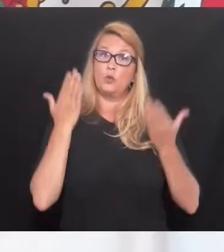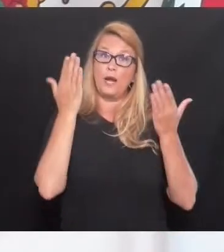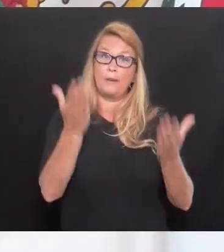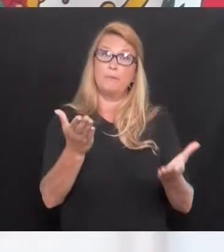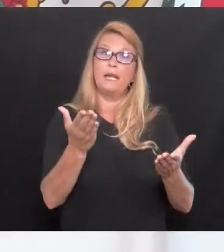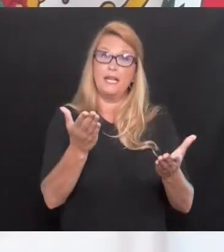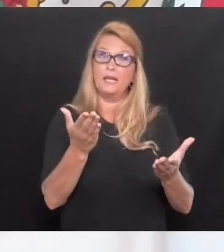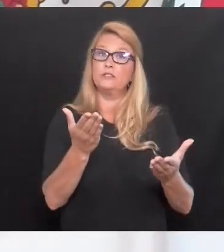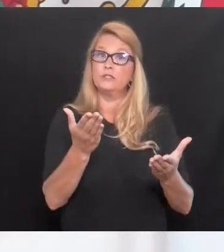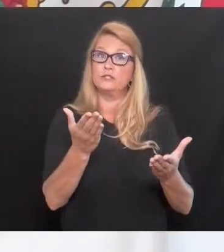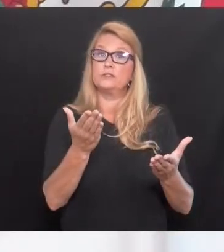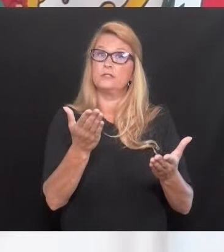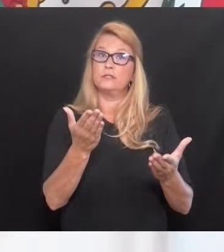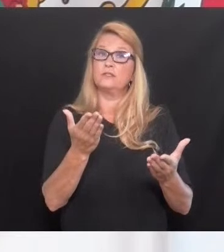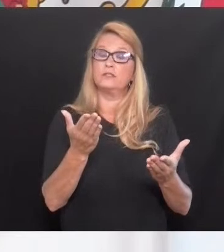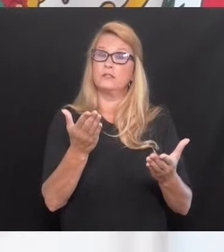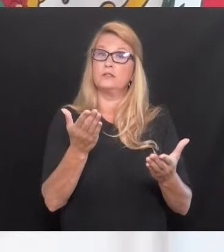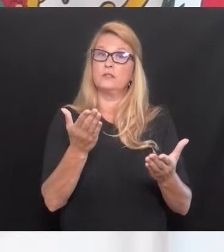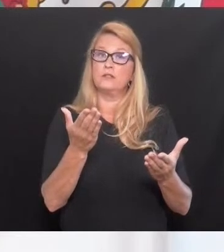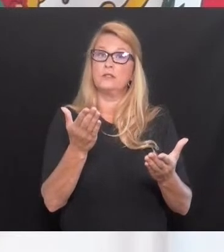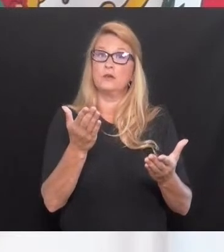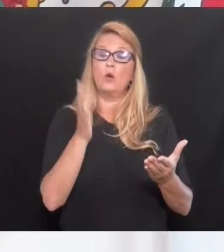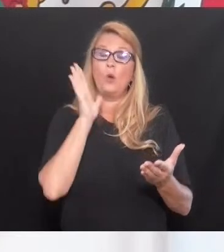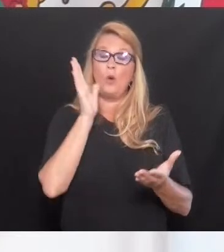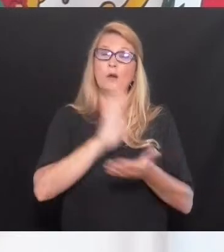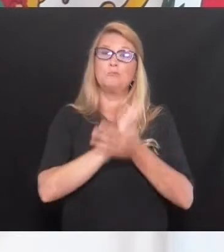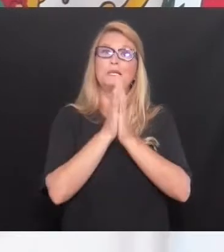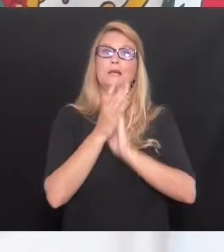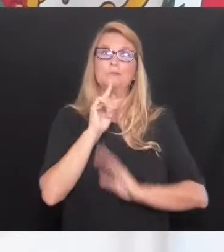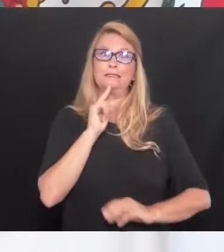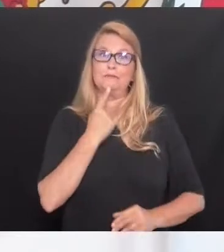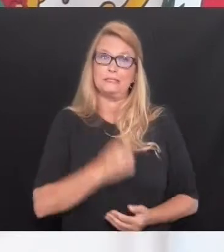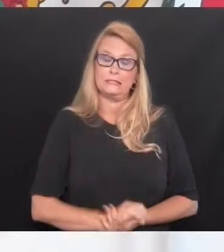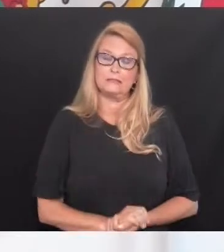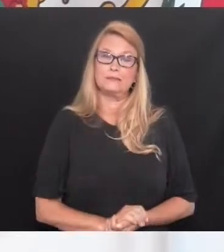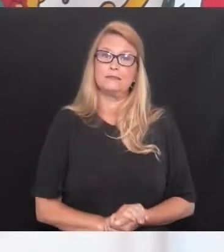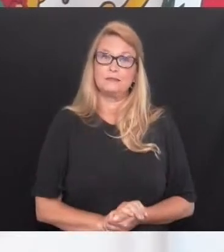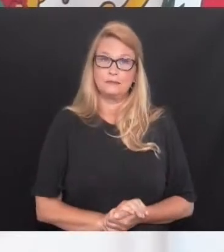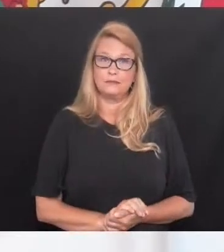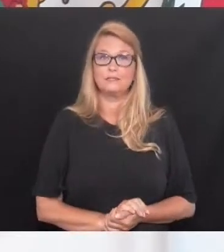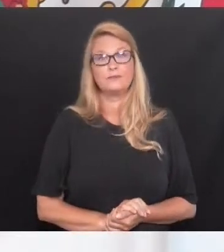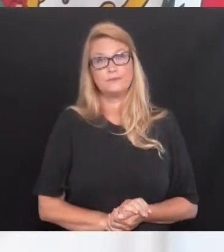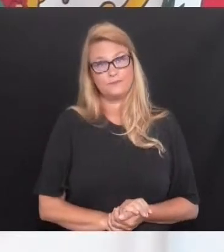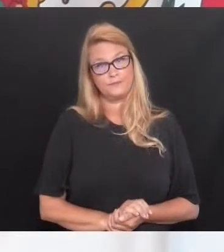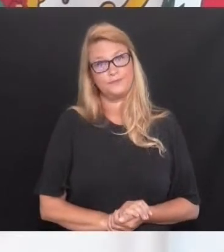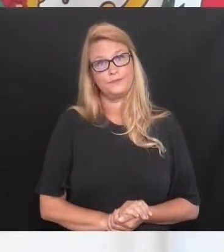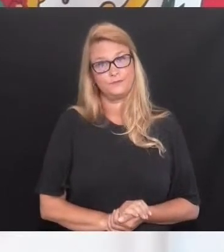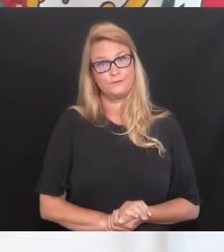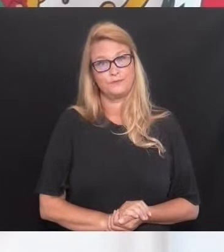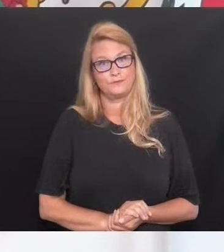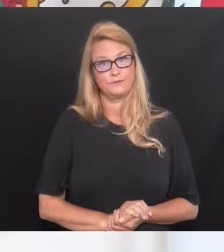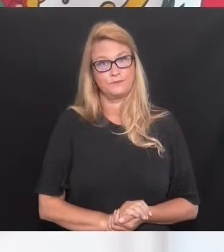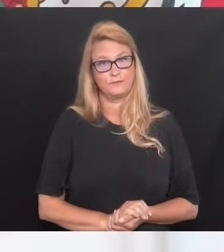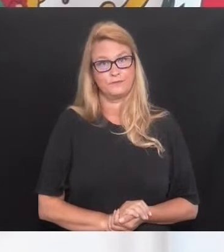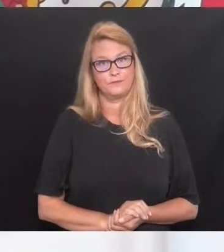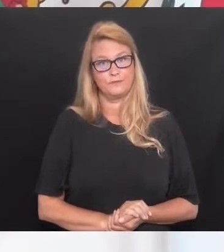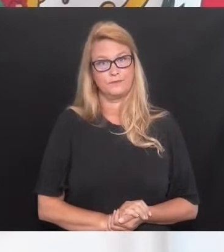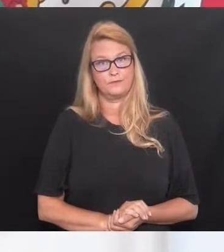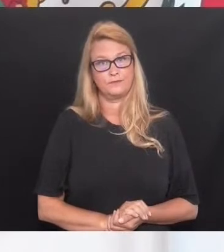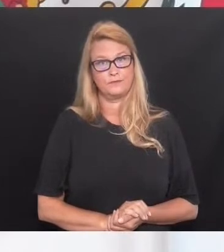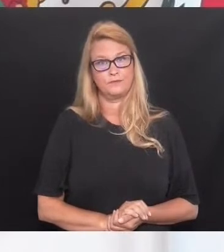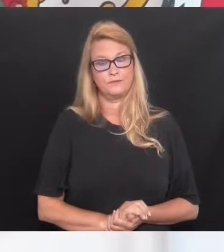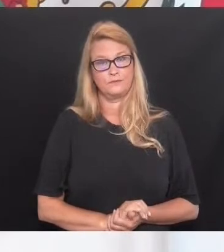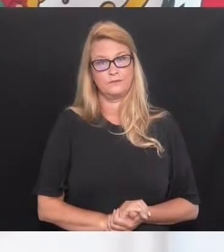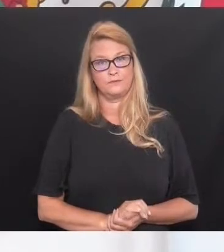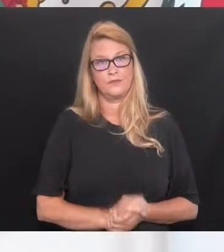recommendations are going to get even more severe, and so of every living,